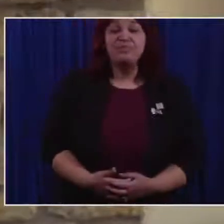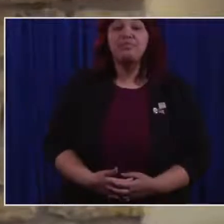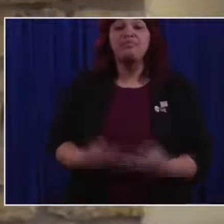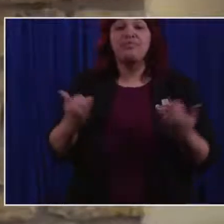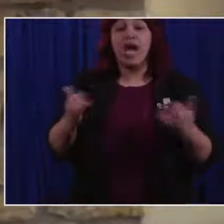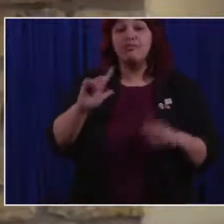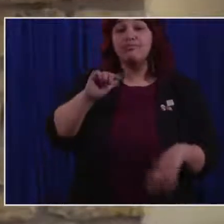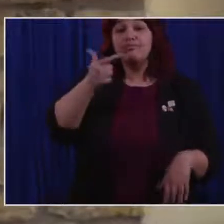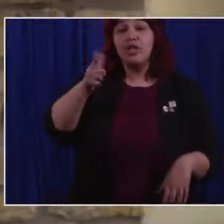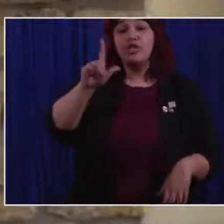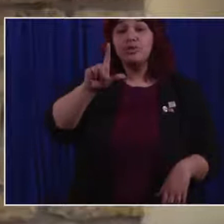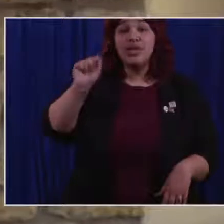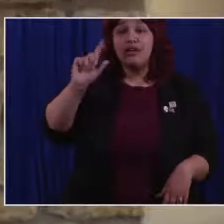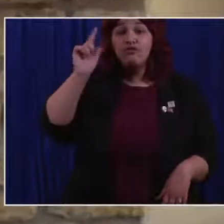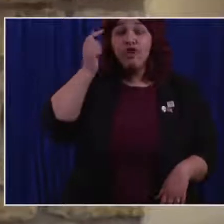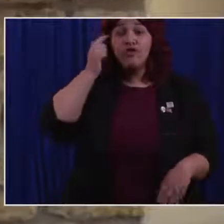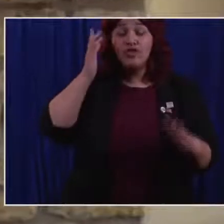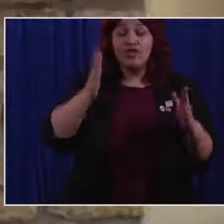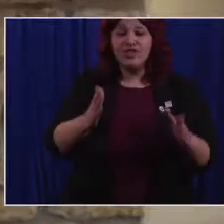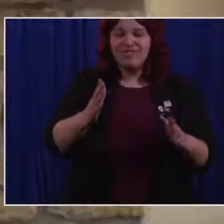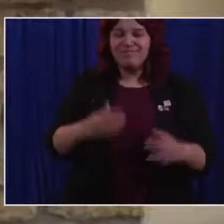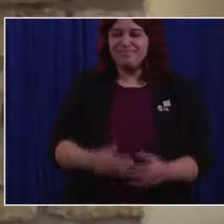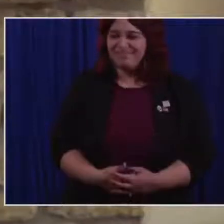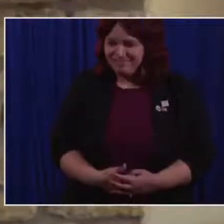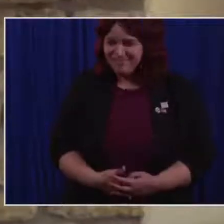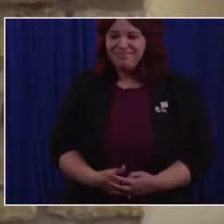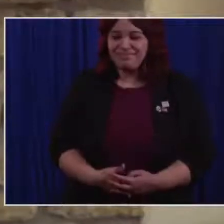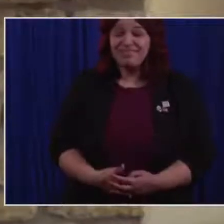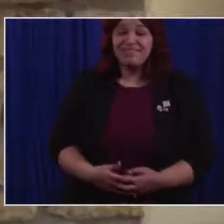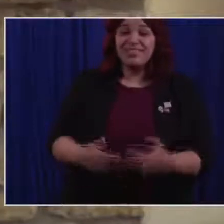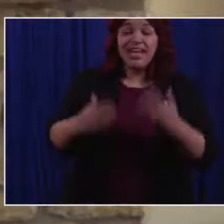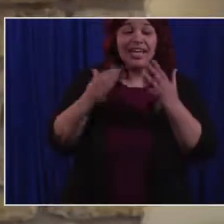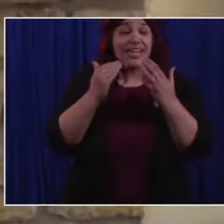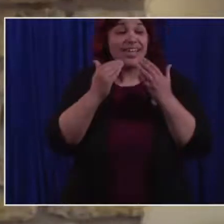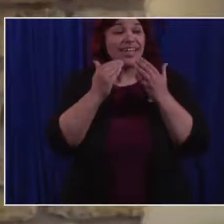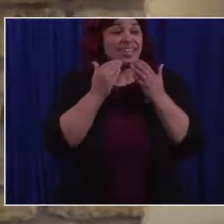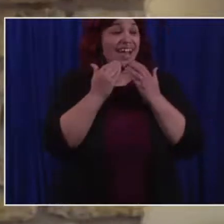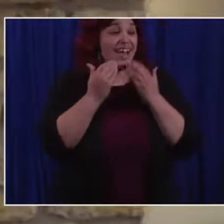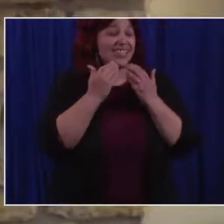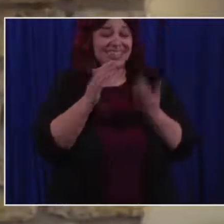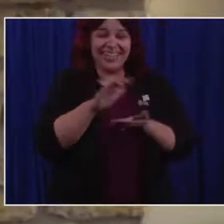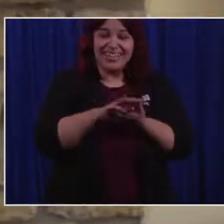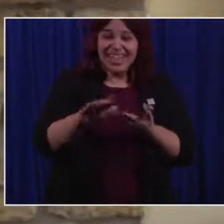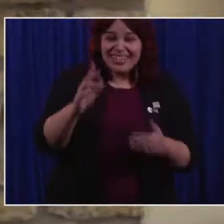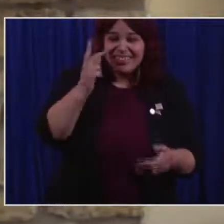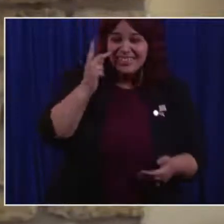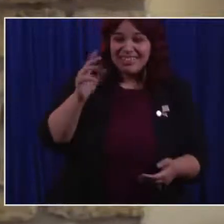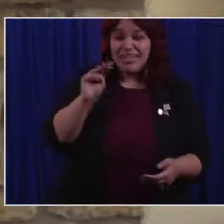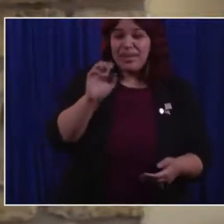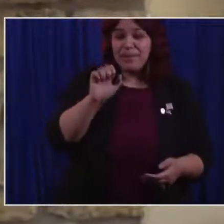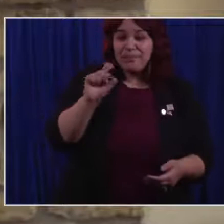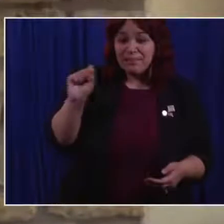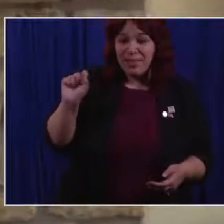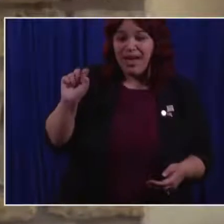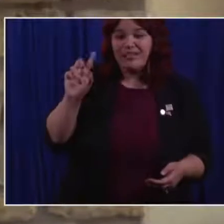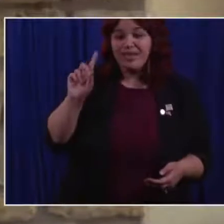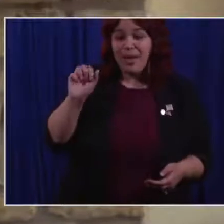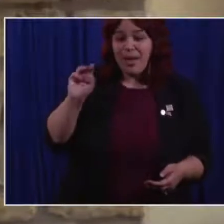Governor. Thanks, Governor. Yeah, it's great to see Matt Damschroeder on the job. He did a wonderful job